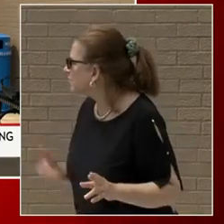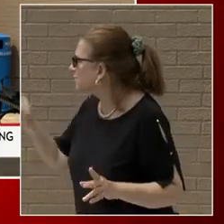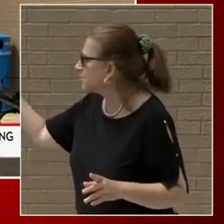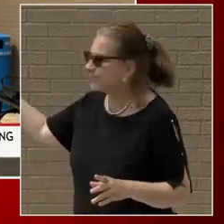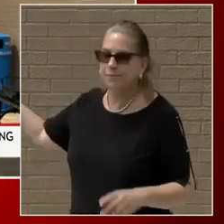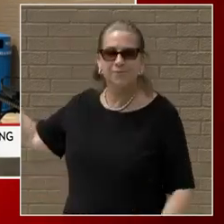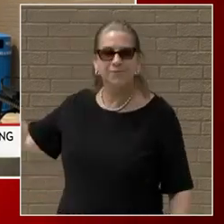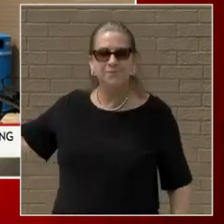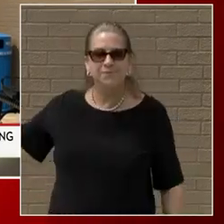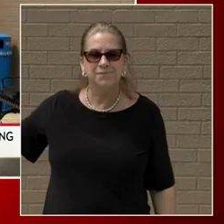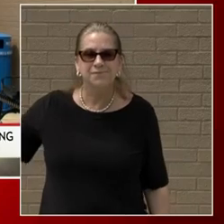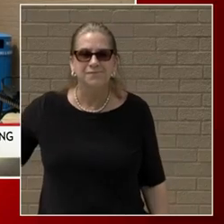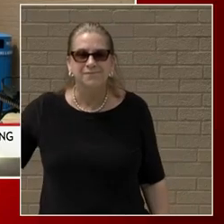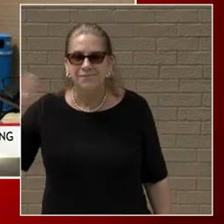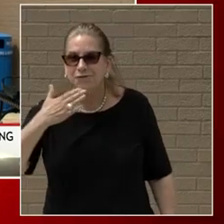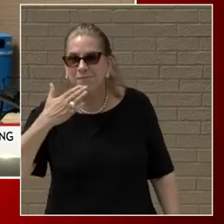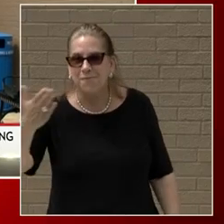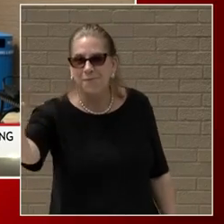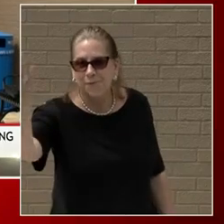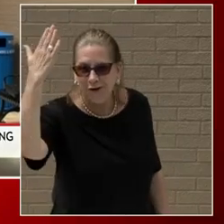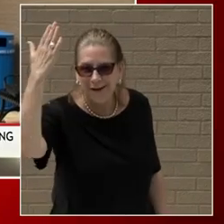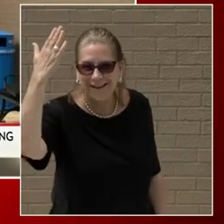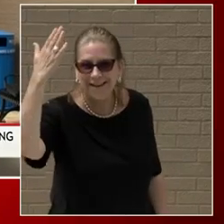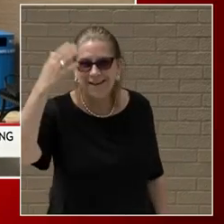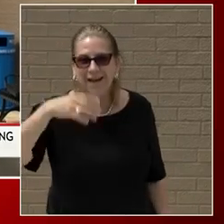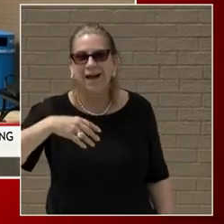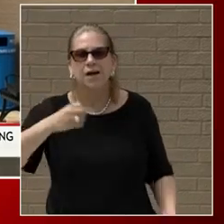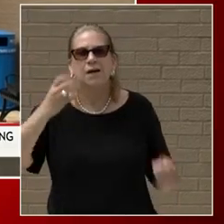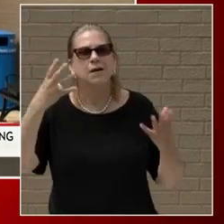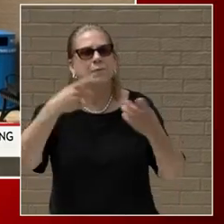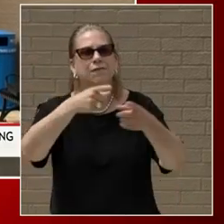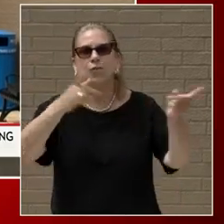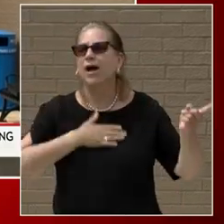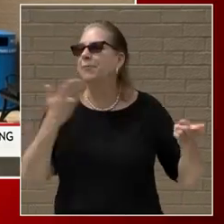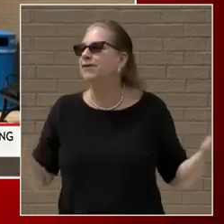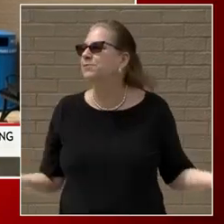Good morning, good morning. How many of you all are just happy to be here?